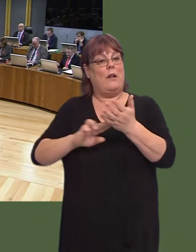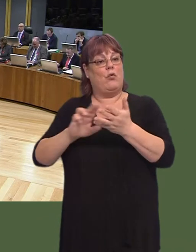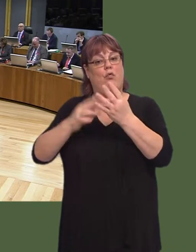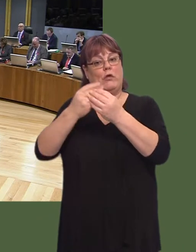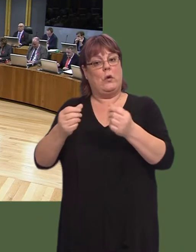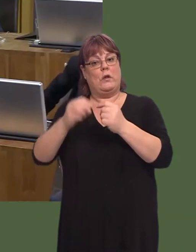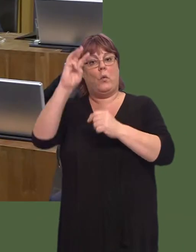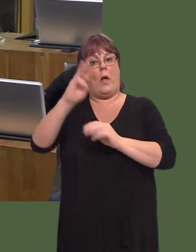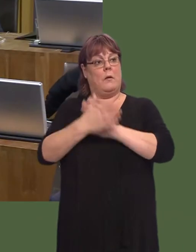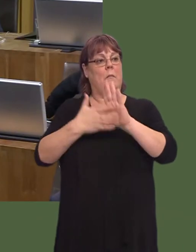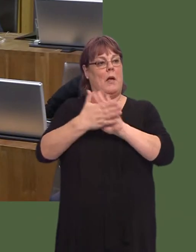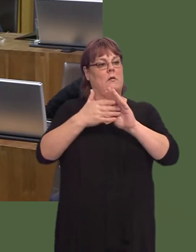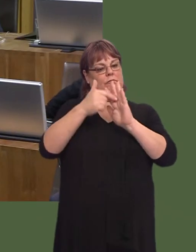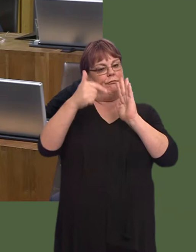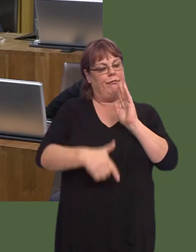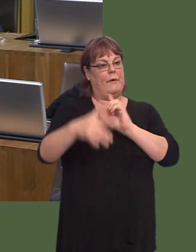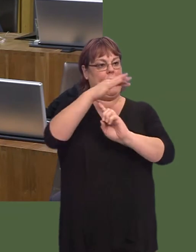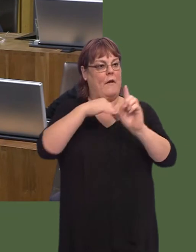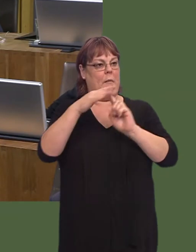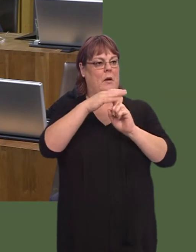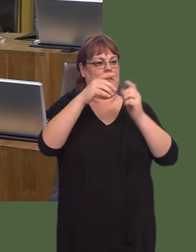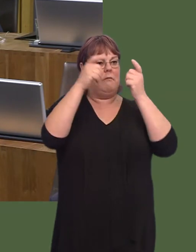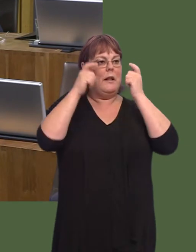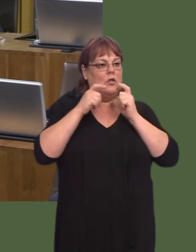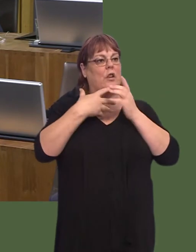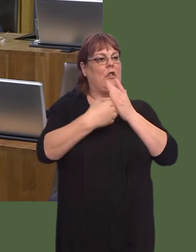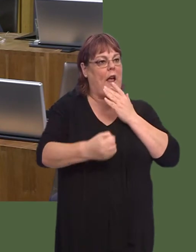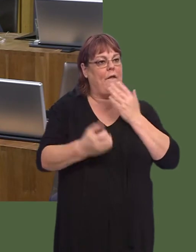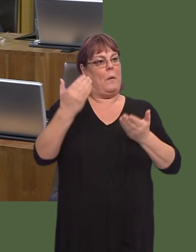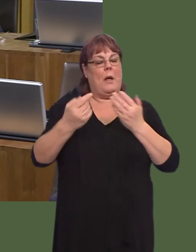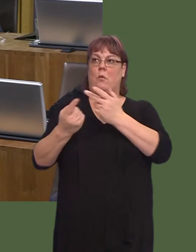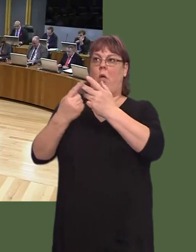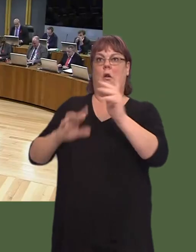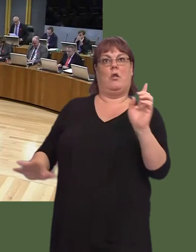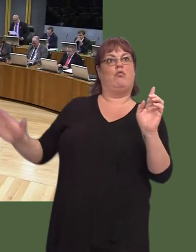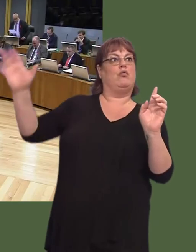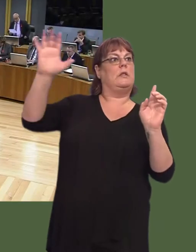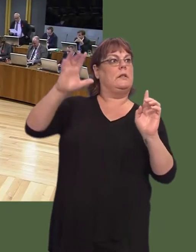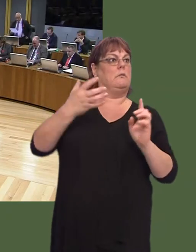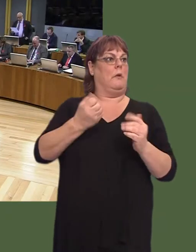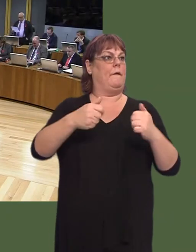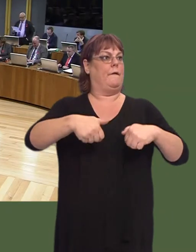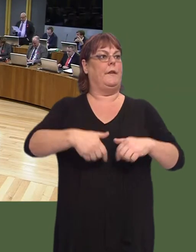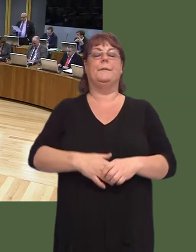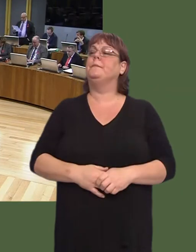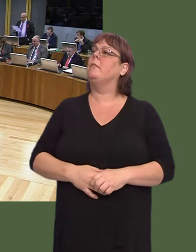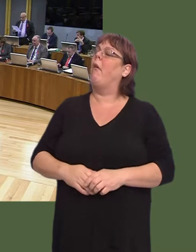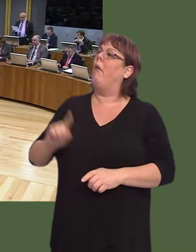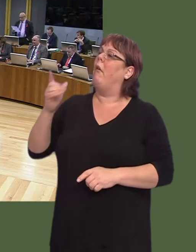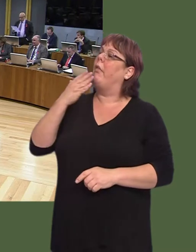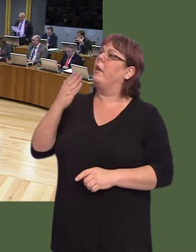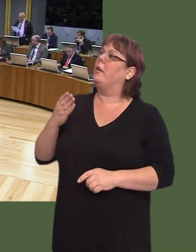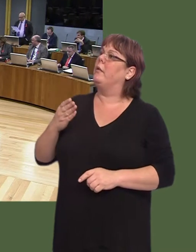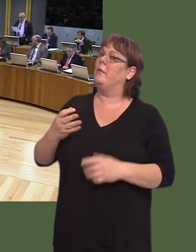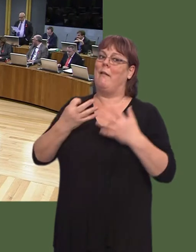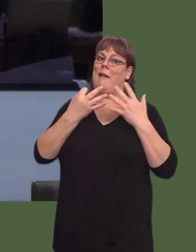most advanced environmental legislation and integrated enforcement arrangements in the world. Oh, thank you for the reply, First Minister.